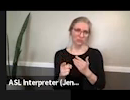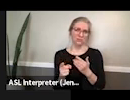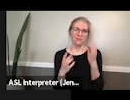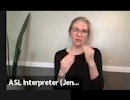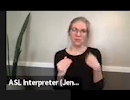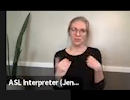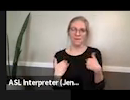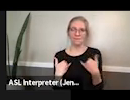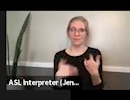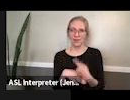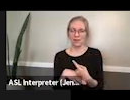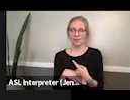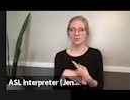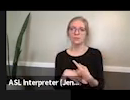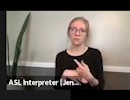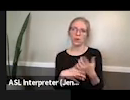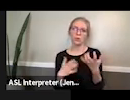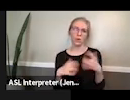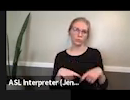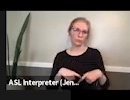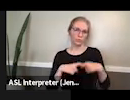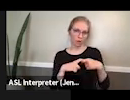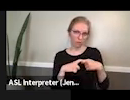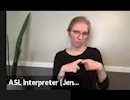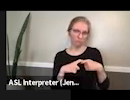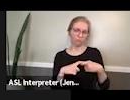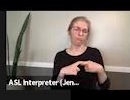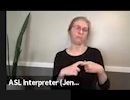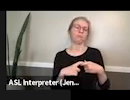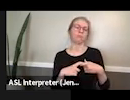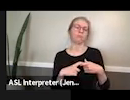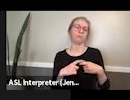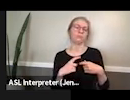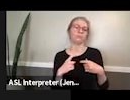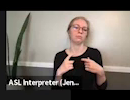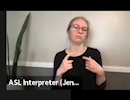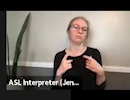have for you today. So I want to stop and